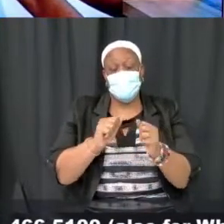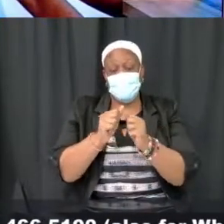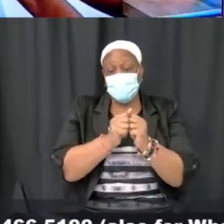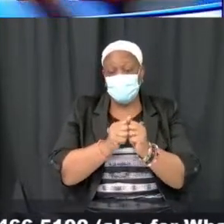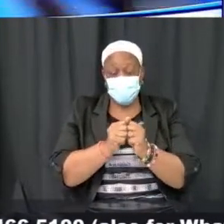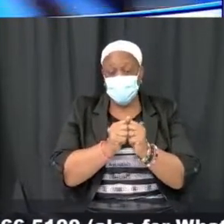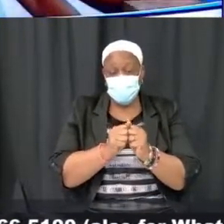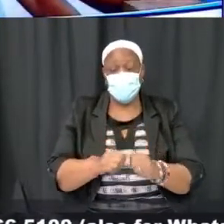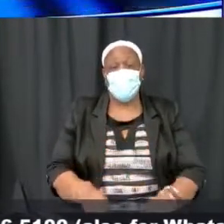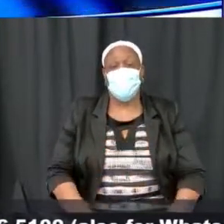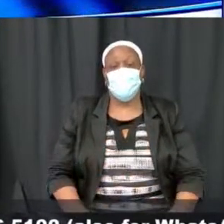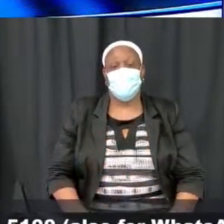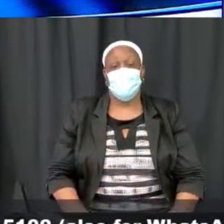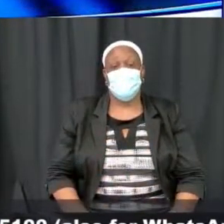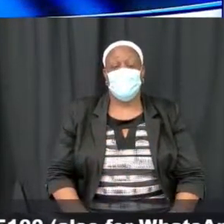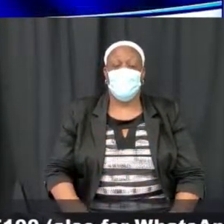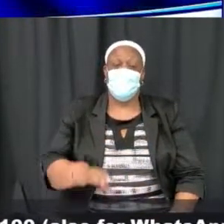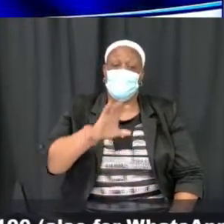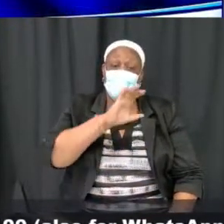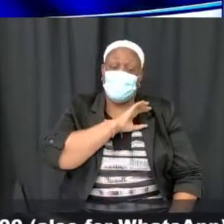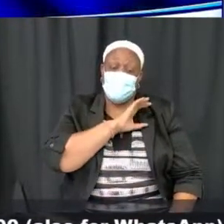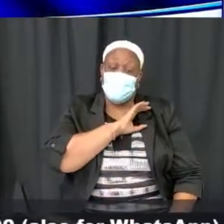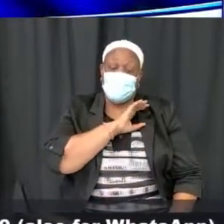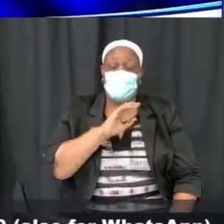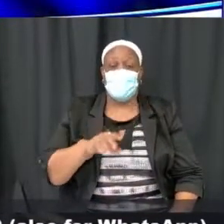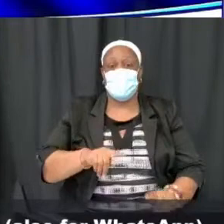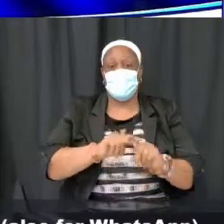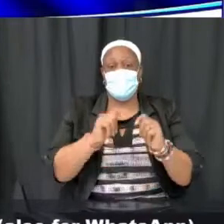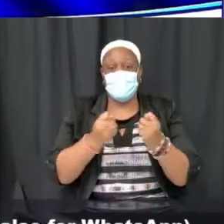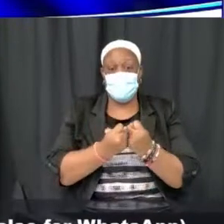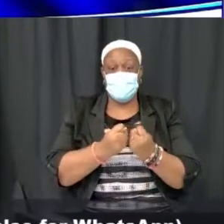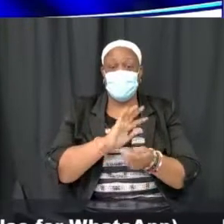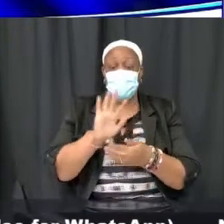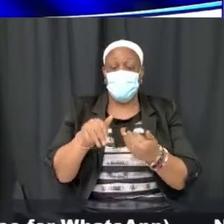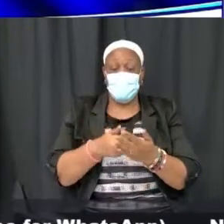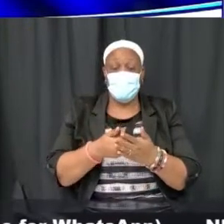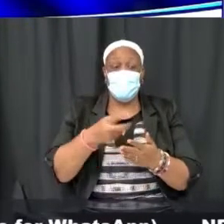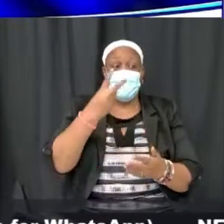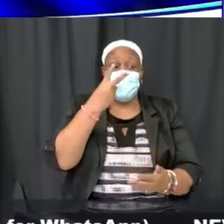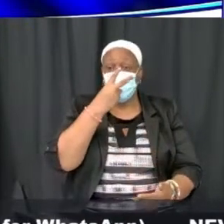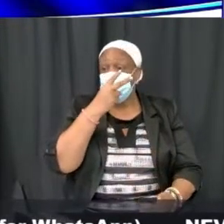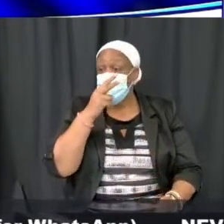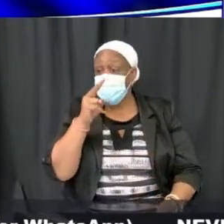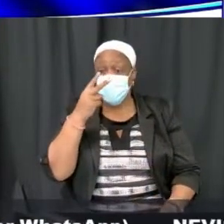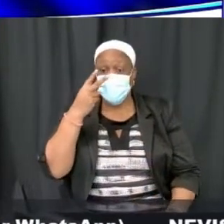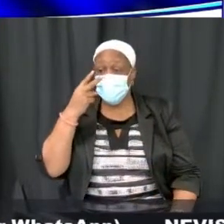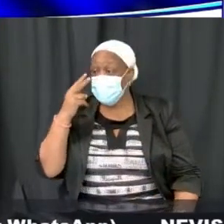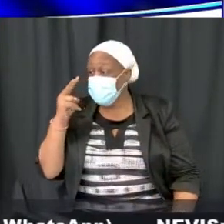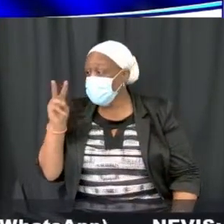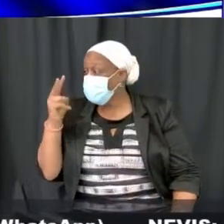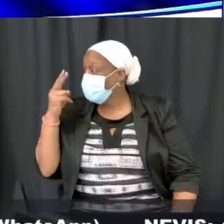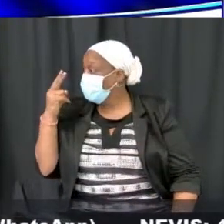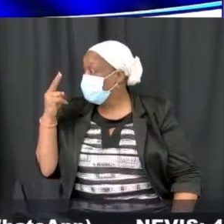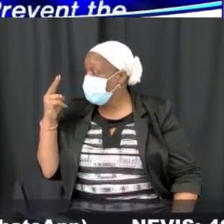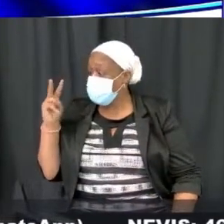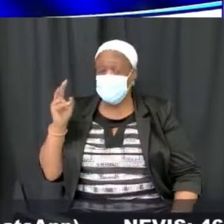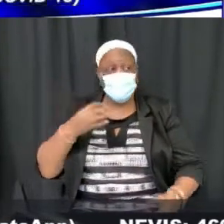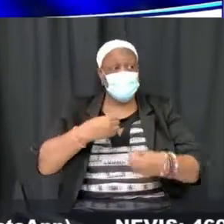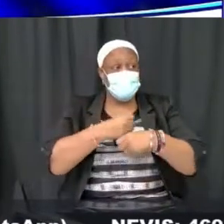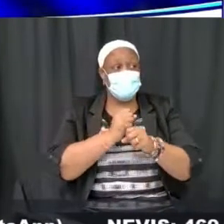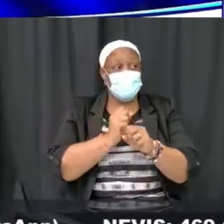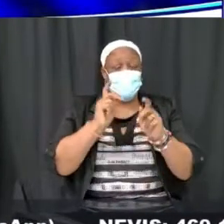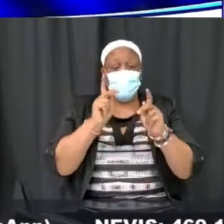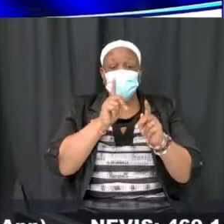robust inspections of businesses and also enforce these protocols.